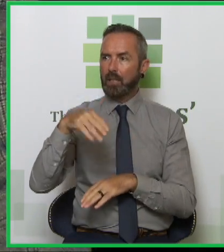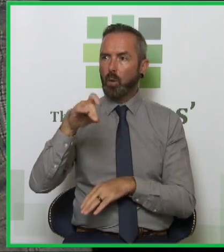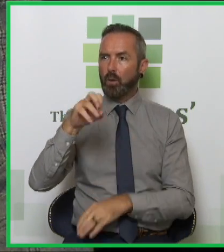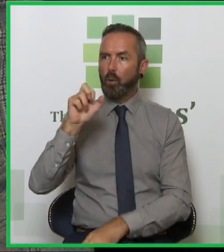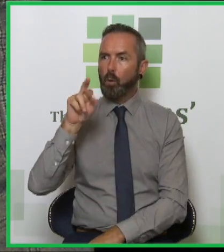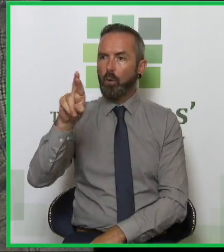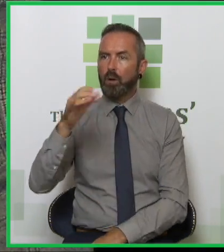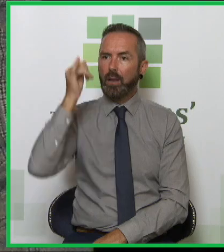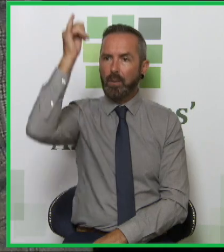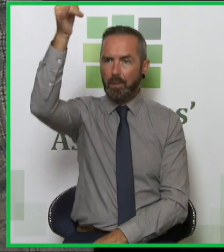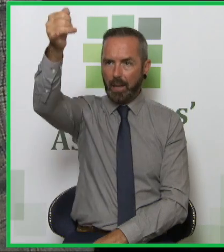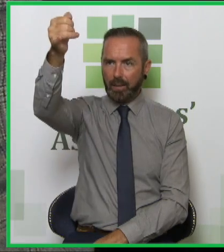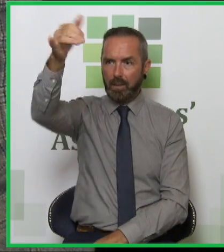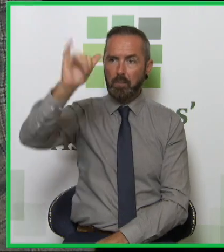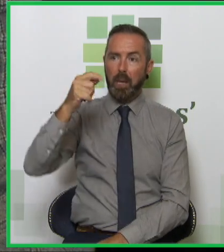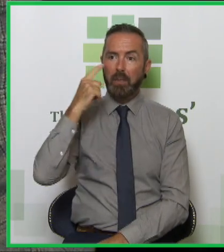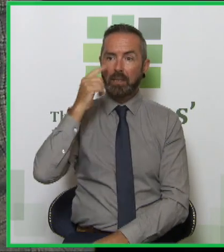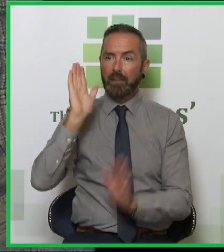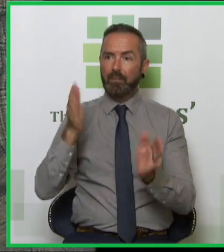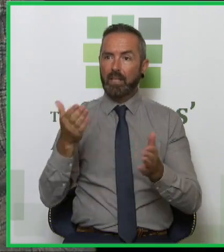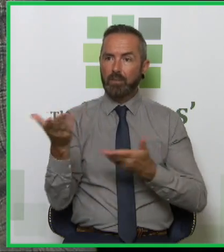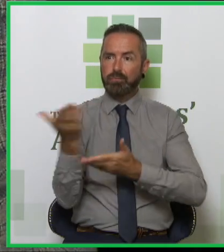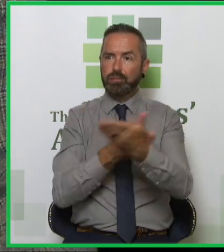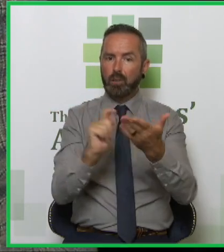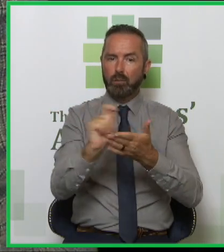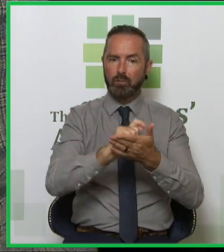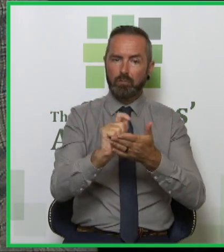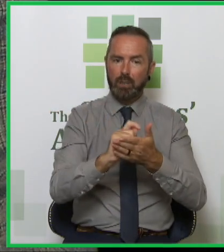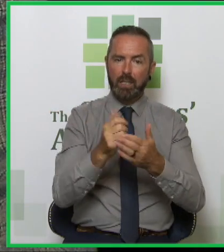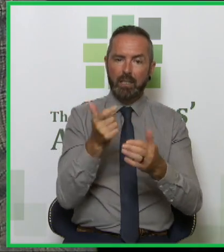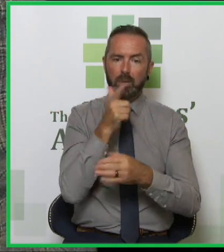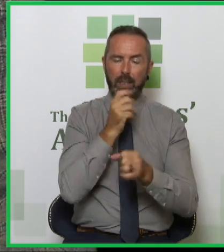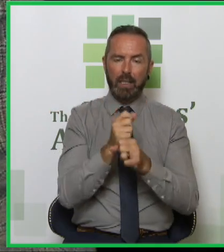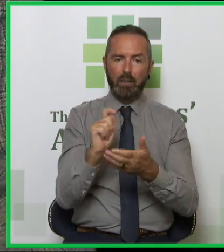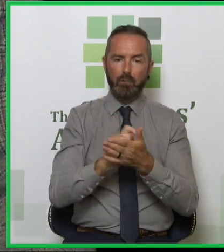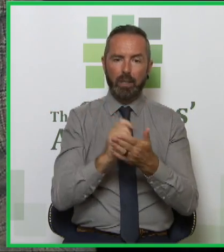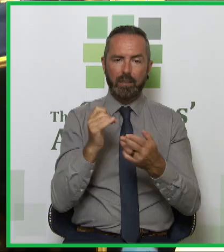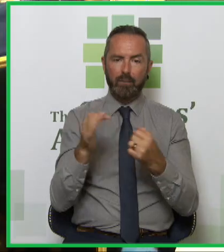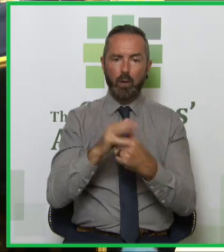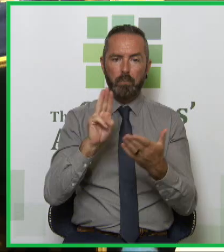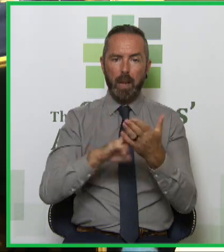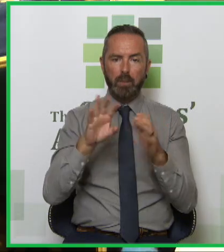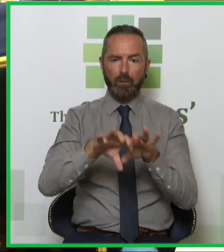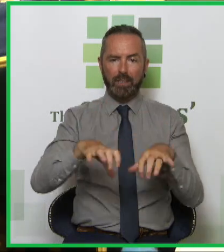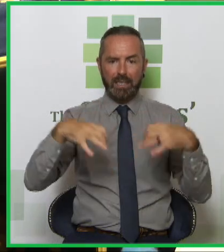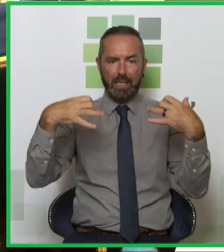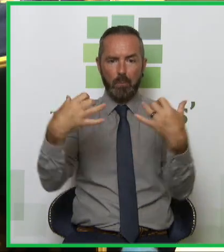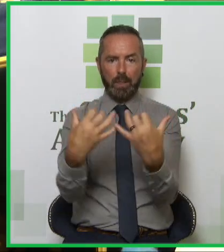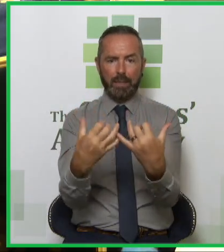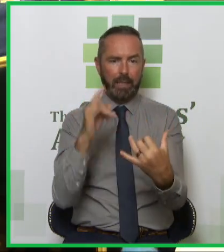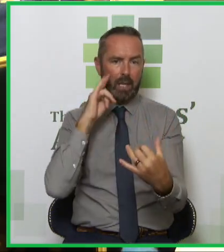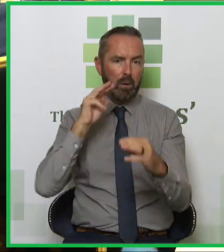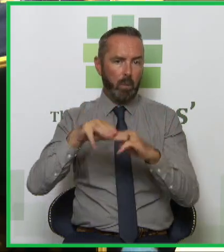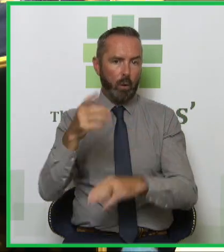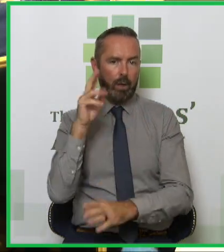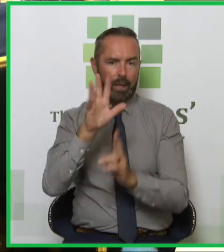back there. You may have seen us speaking and writing in the media recently, where we've been advocating for members of the Assembly to hear more international